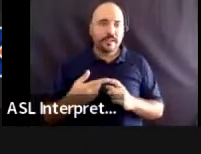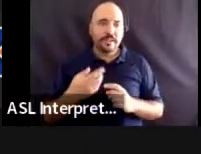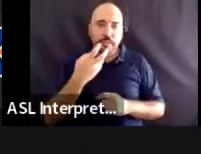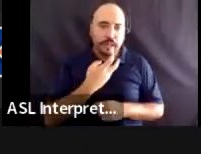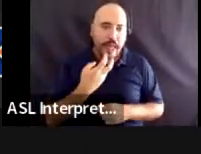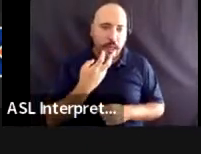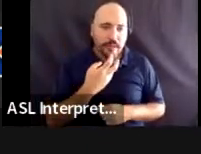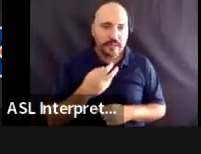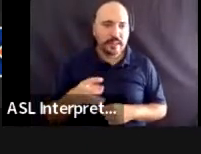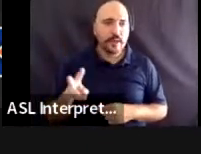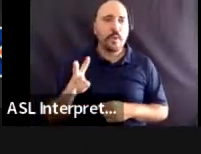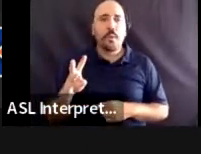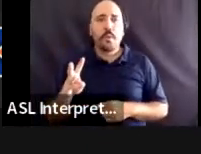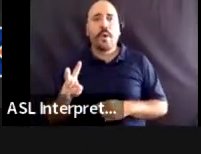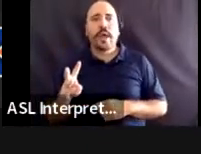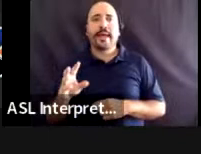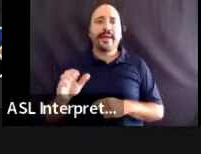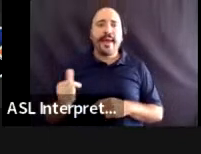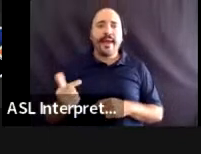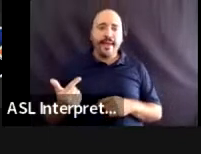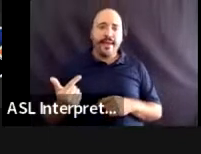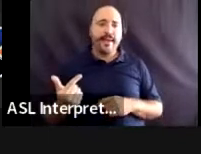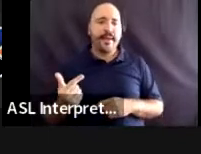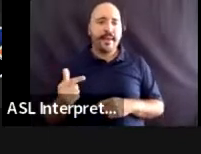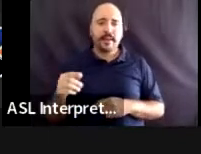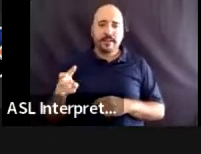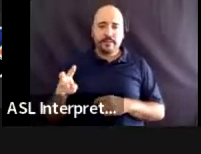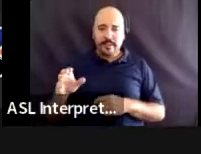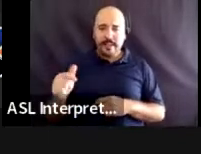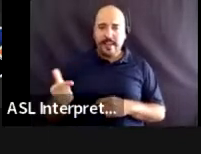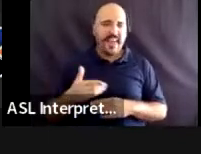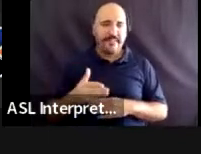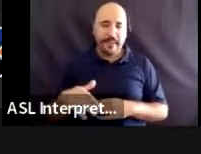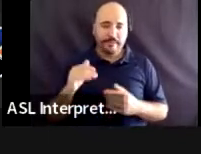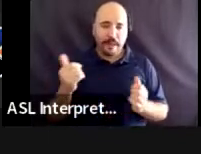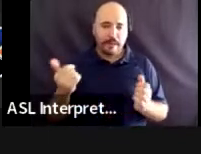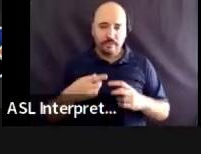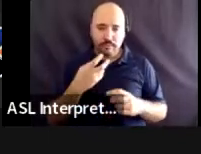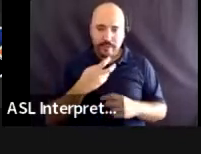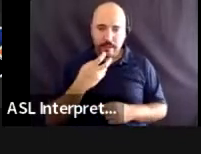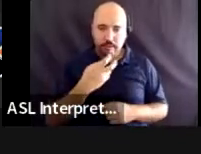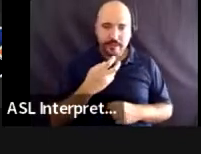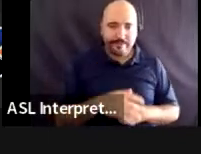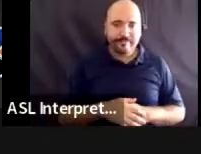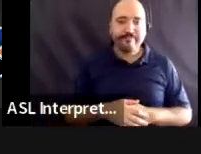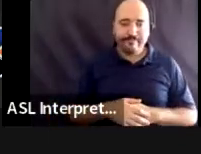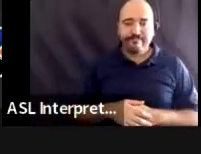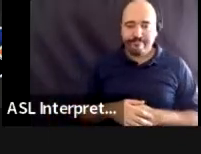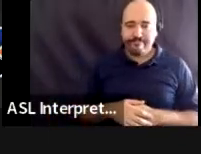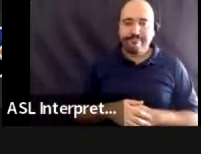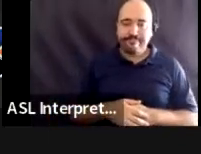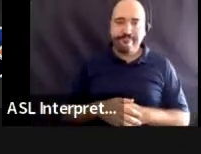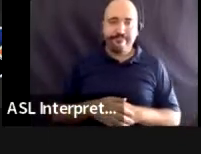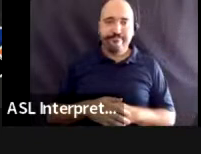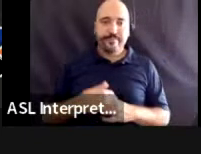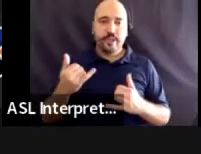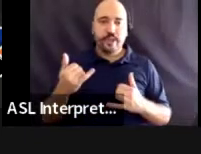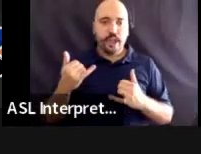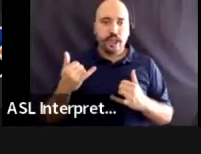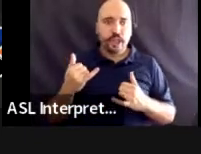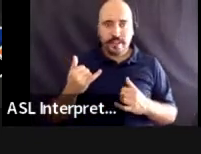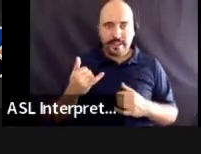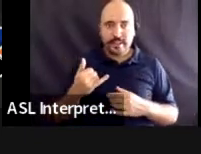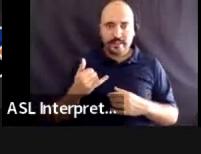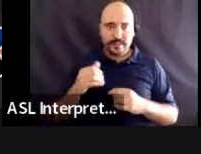it WCAG, WCAG, WCAG? Depends on how you ask, right? So the current version that we are on